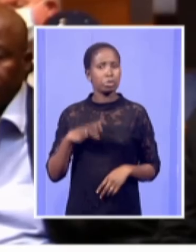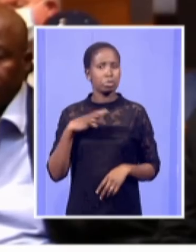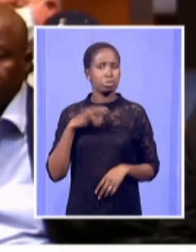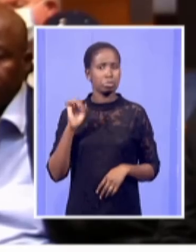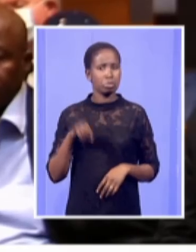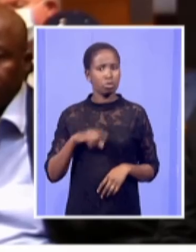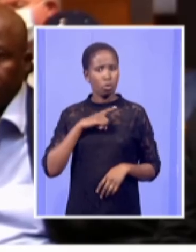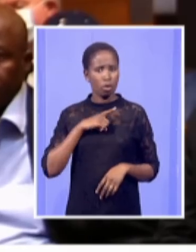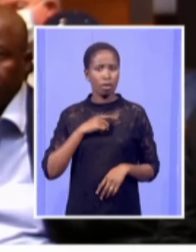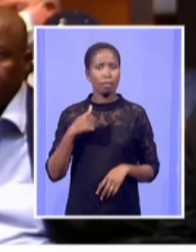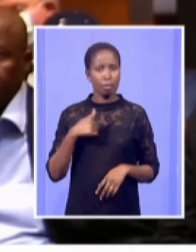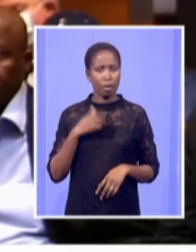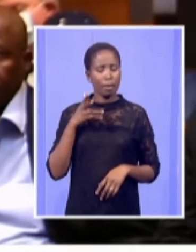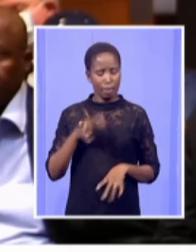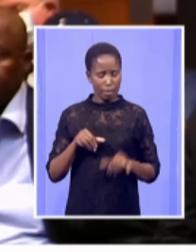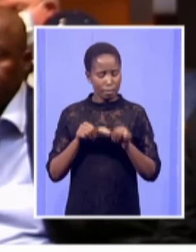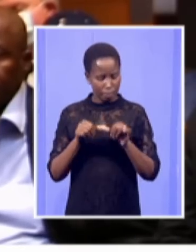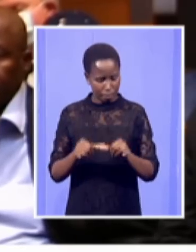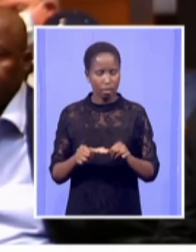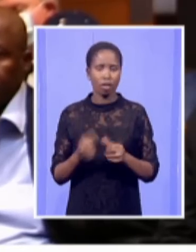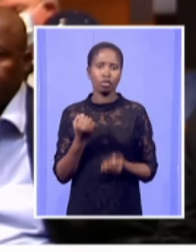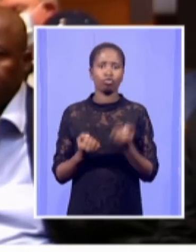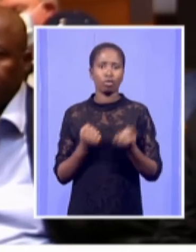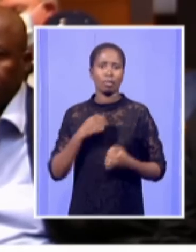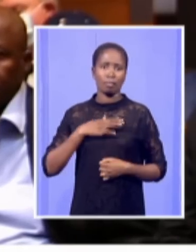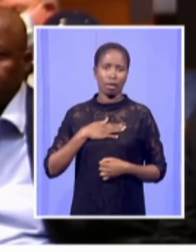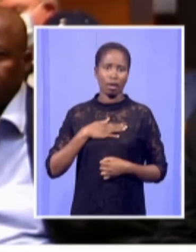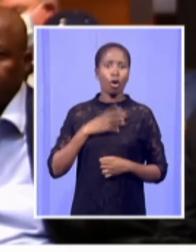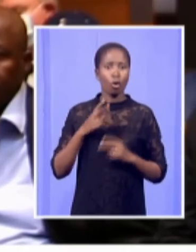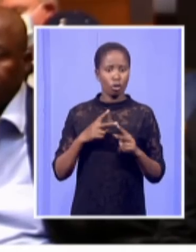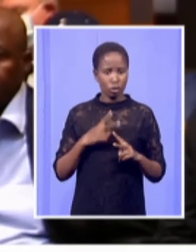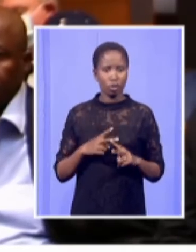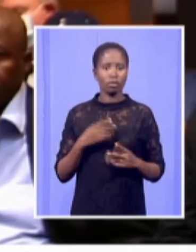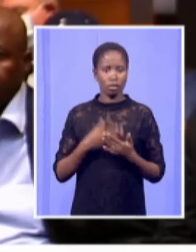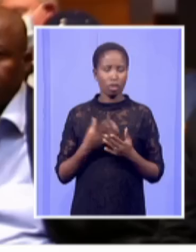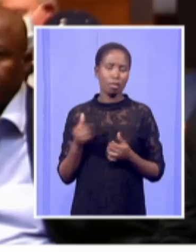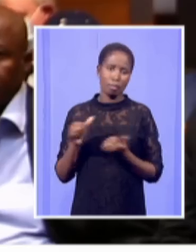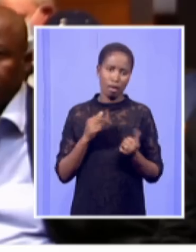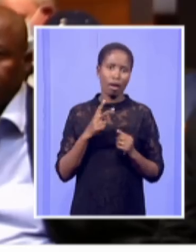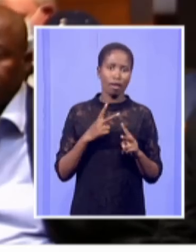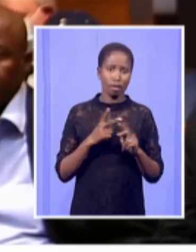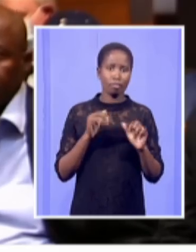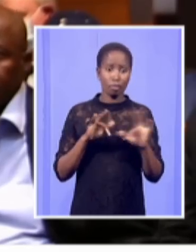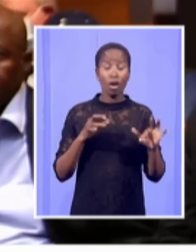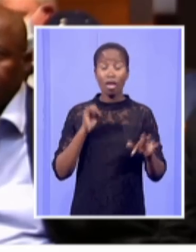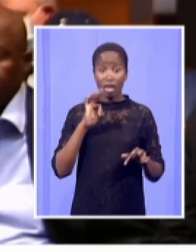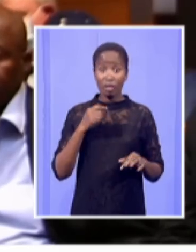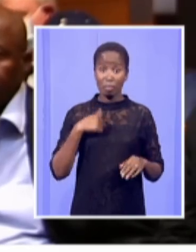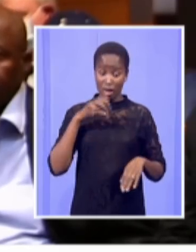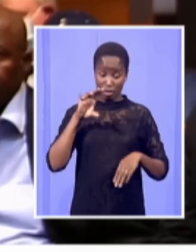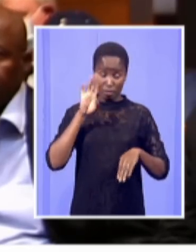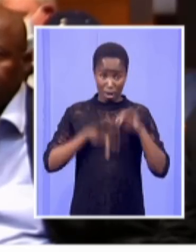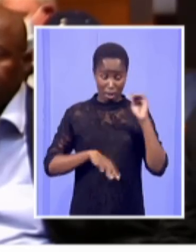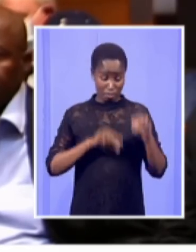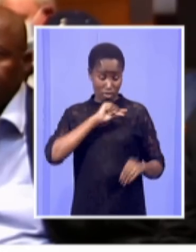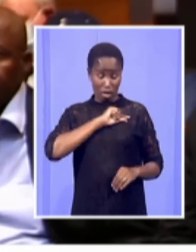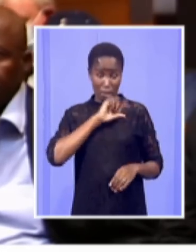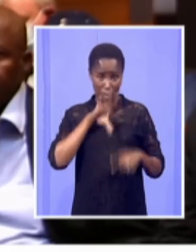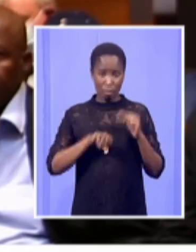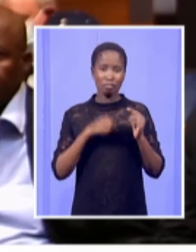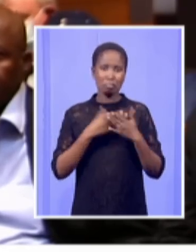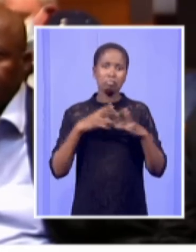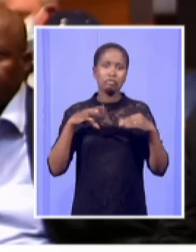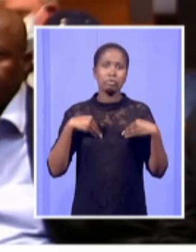will be acquitted at trial, I have always elected to return to the Republic and face my arrest whenever affected by the state. I have